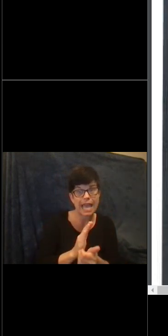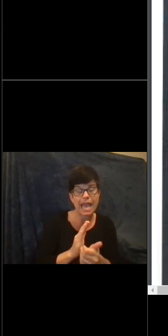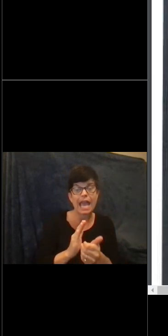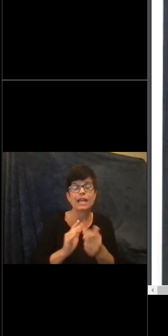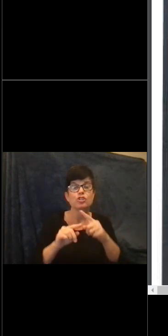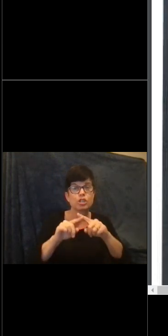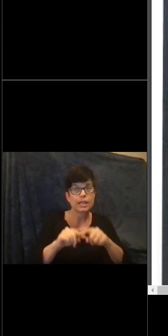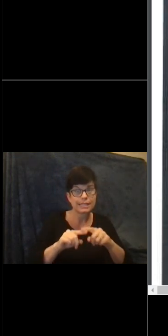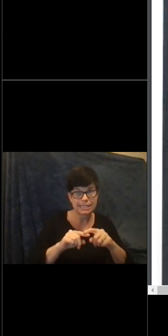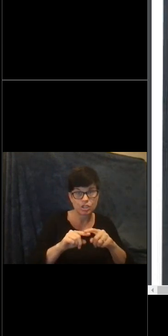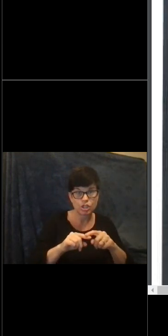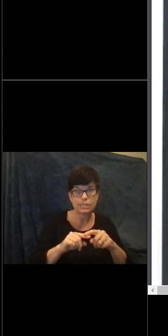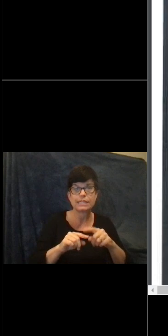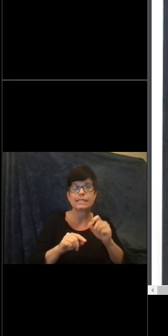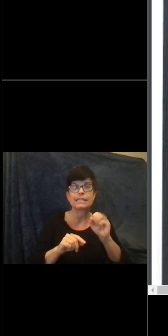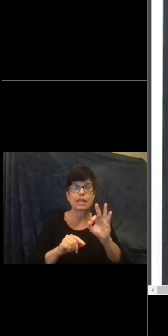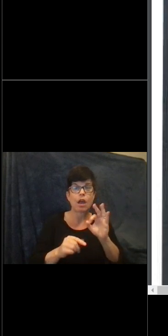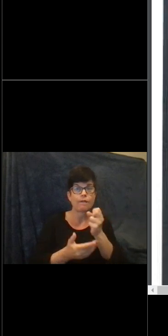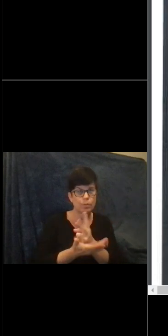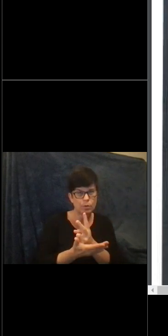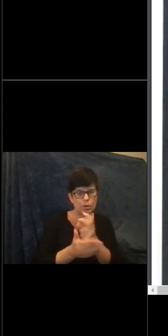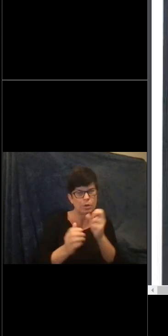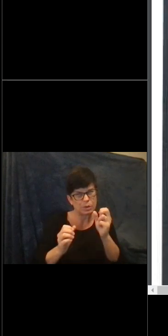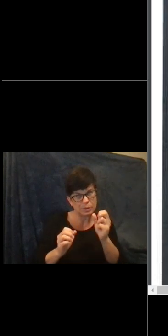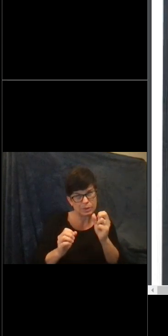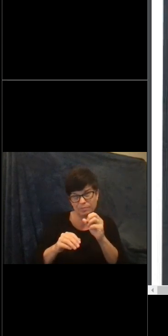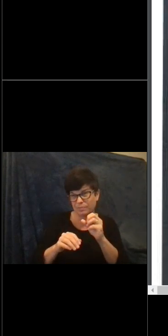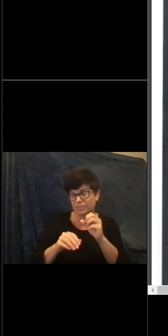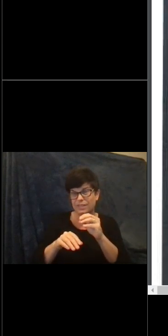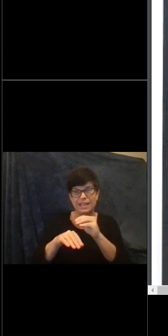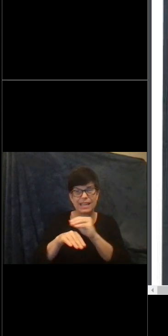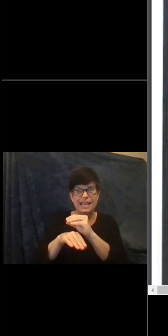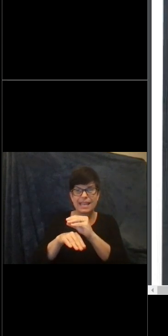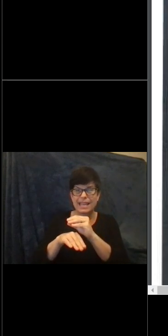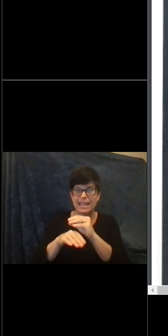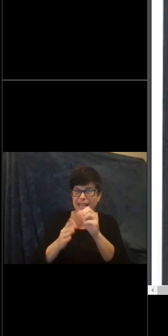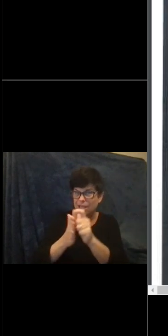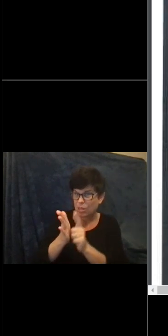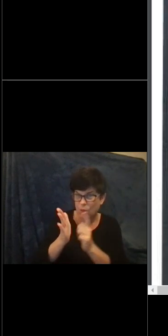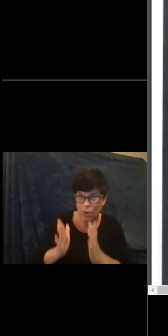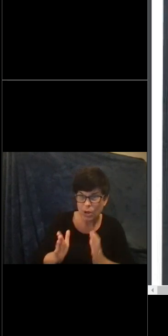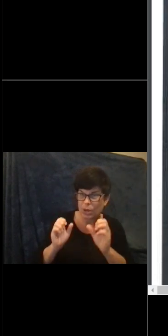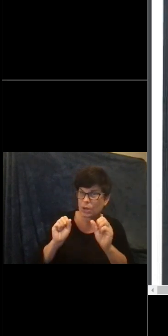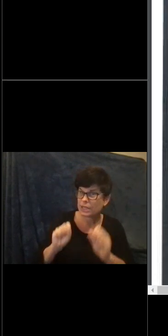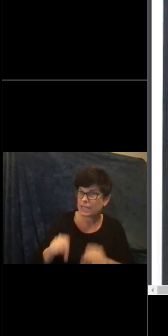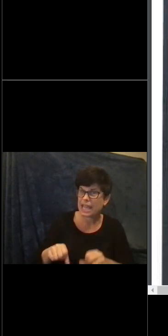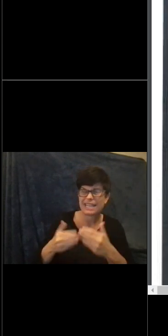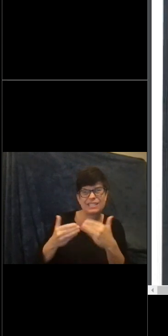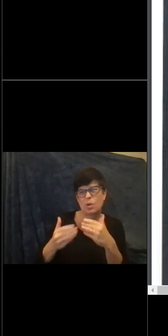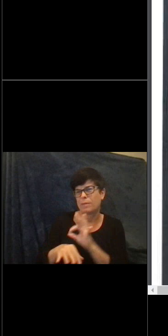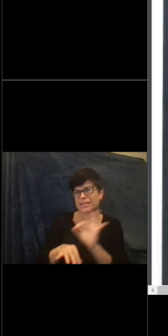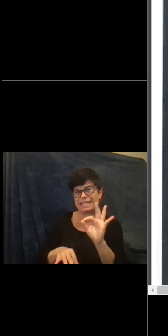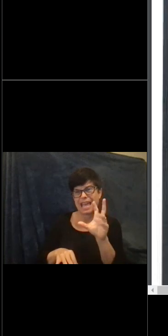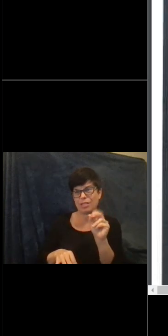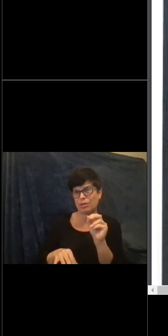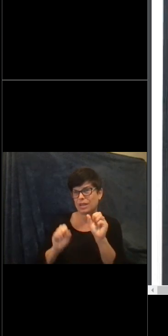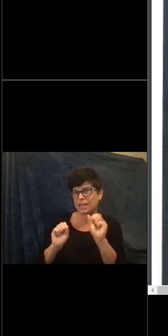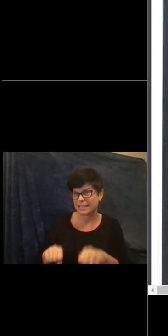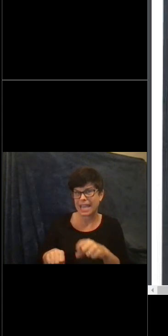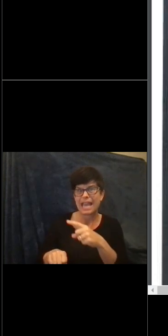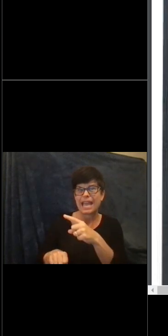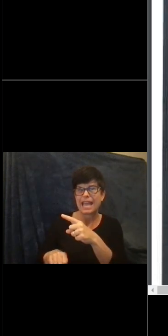please reiterate my proposed motion just so we either vote something up or down so we can move forward? It is almost 9:30. Sure. I do want to understand